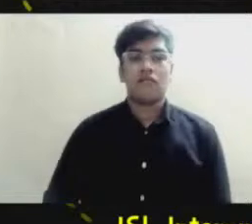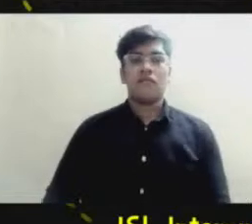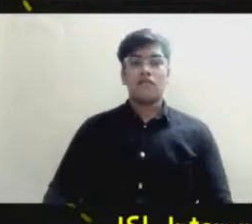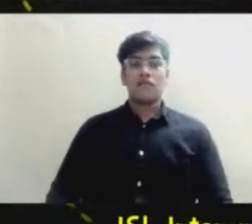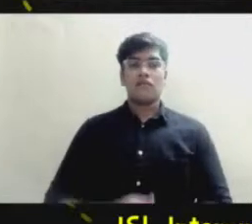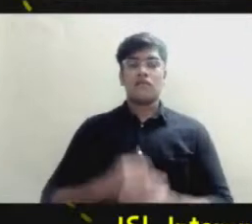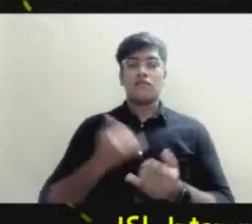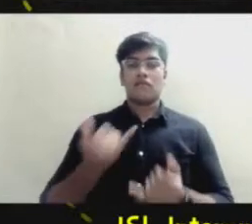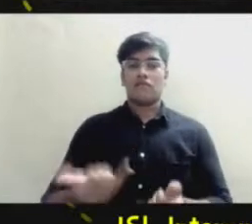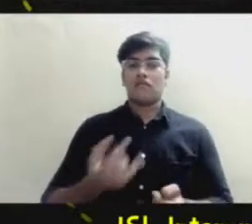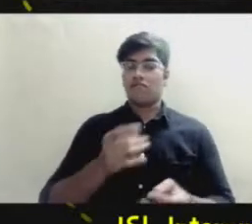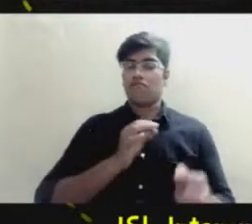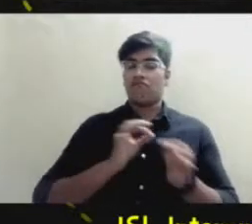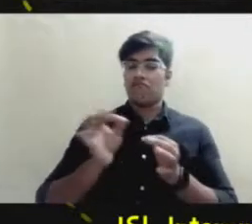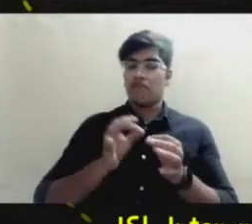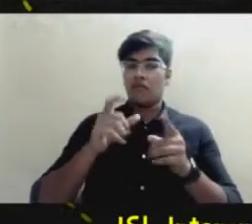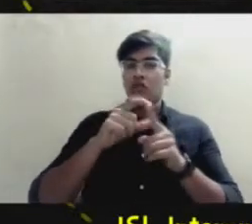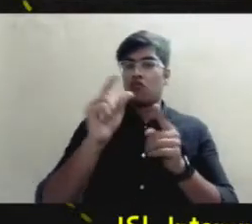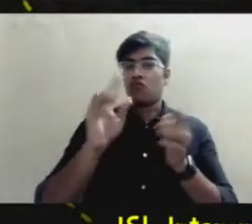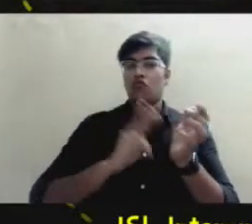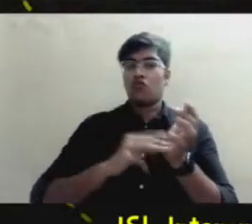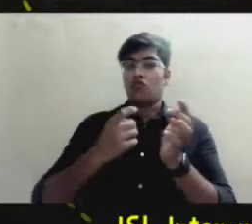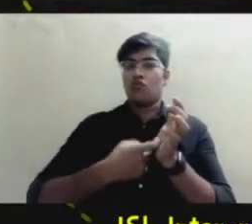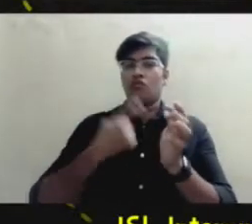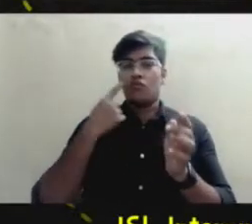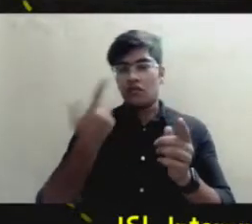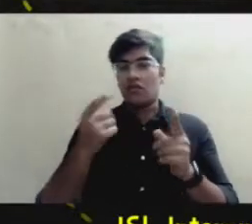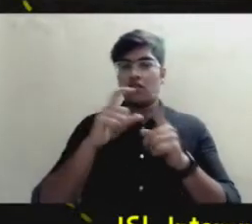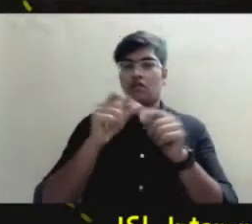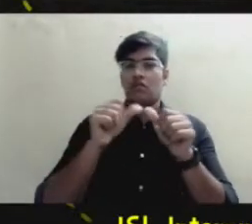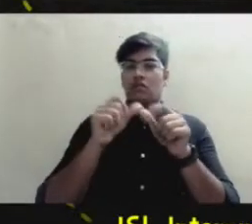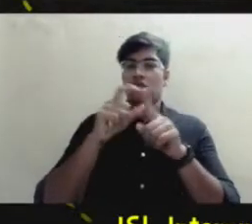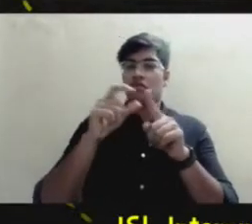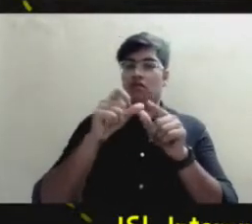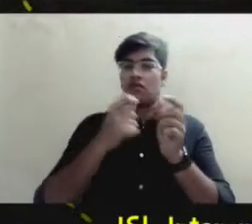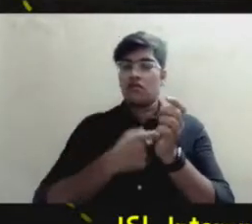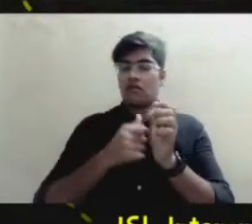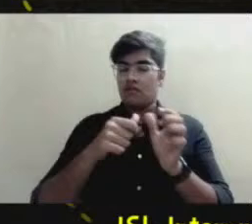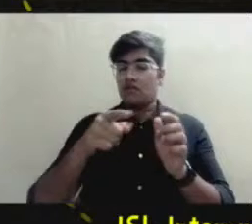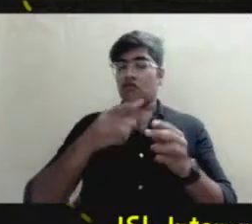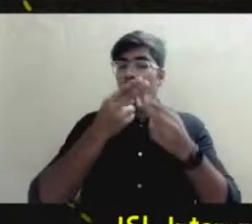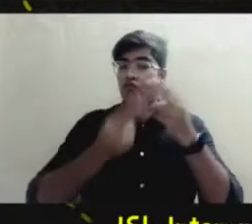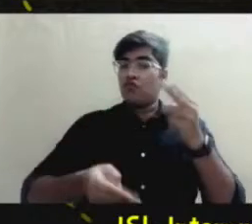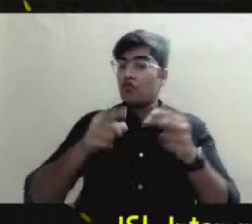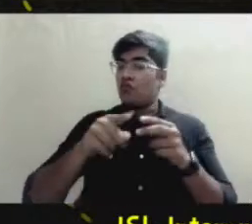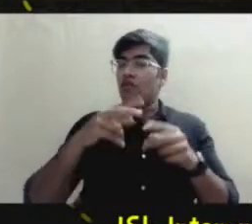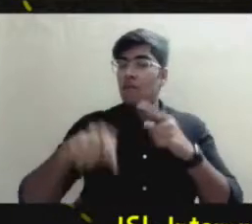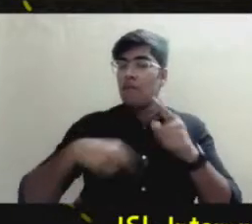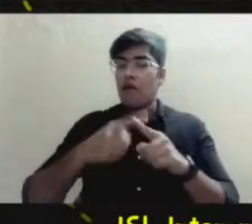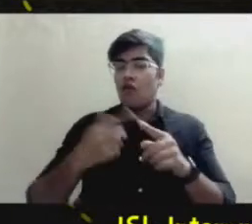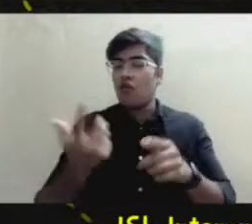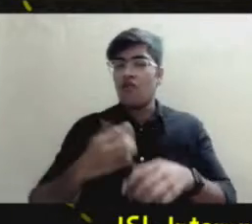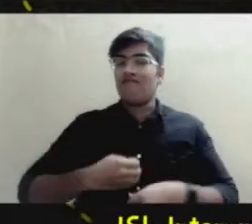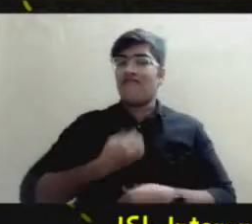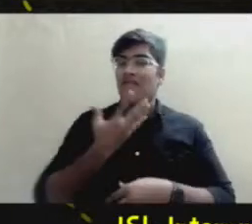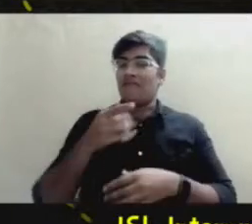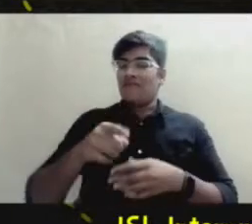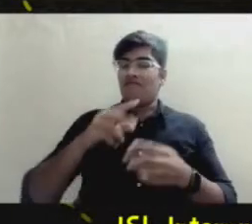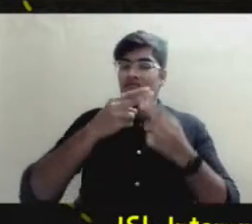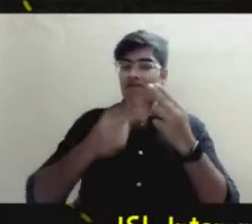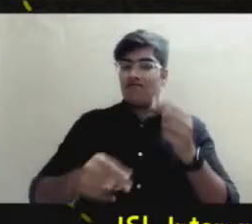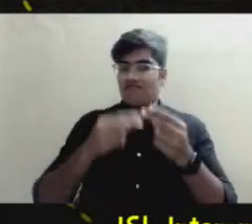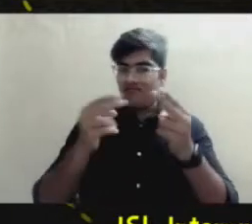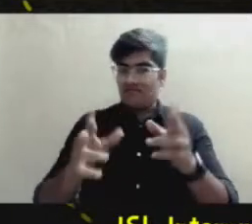Dadra, where the lyrics are about desire or erotic pleasure. The conventional stage performance style in public domain